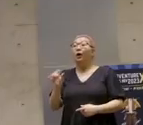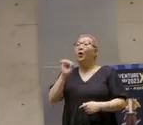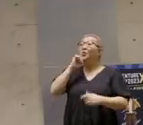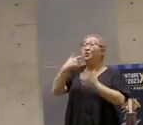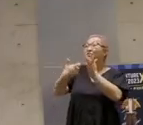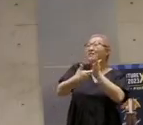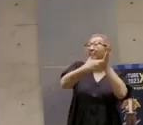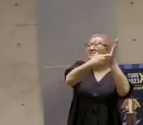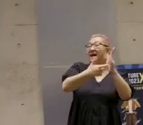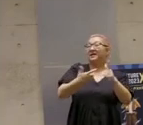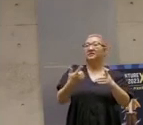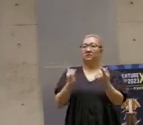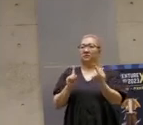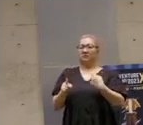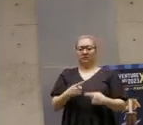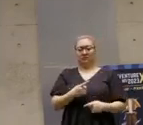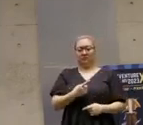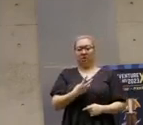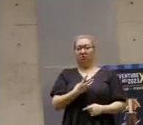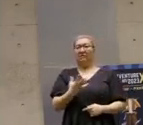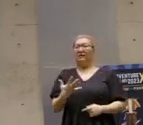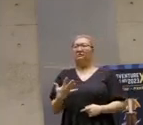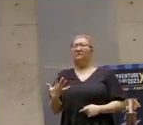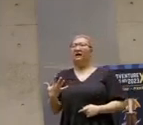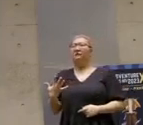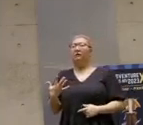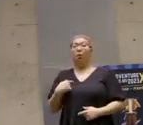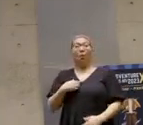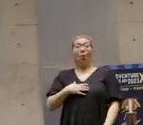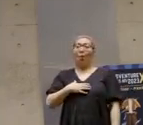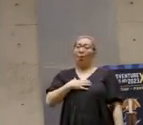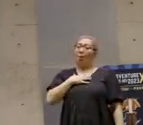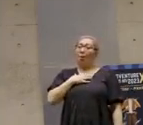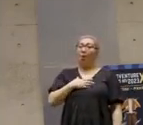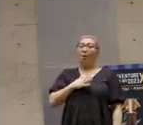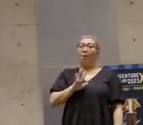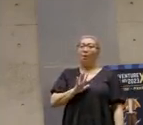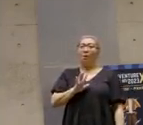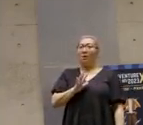And that was a real shock, because this was not what we expected.